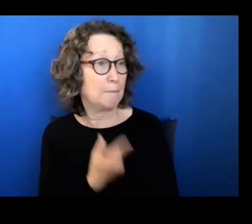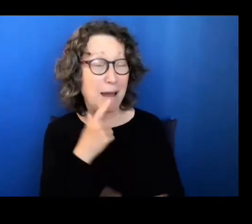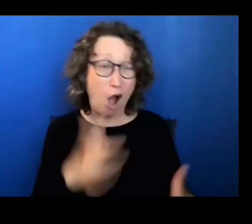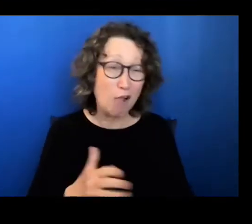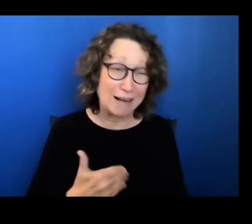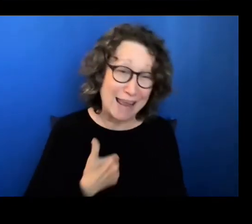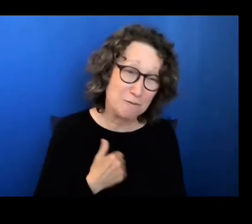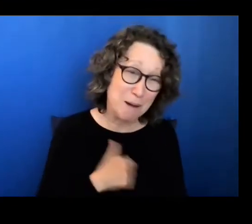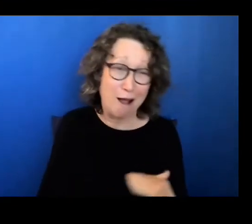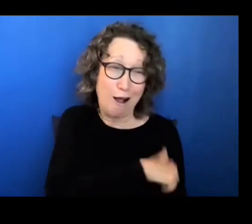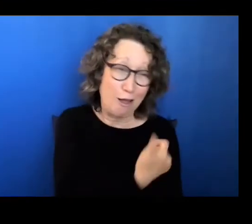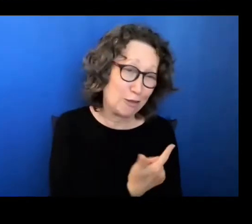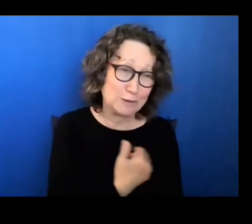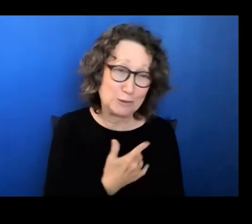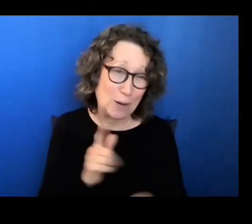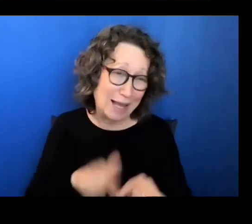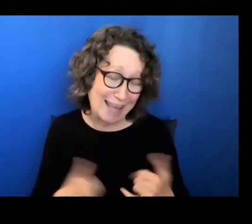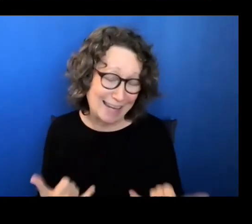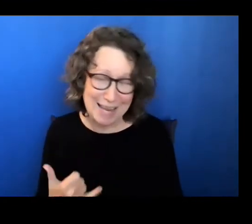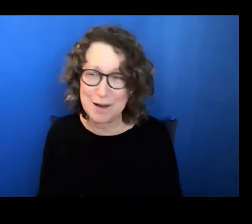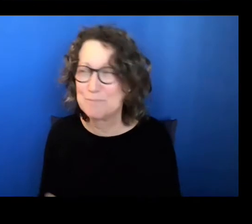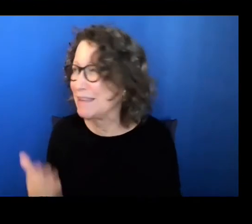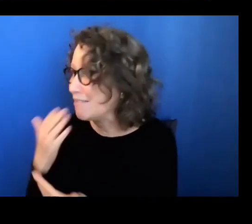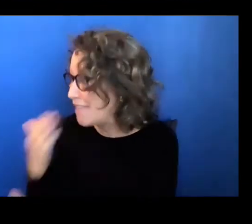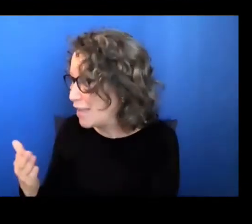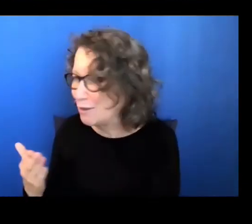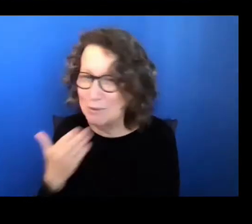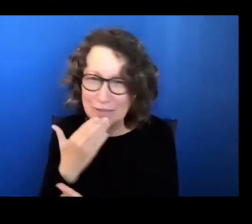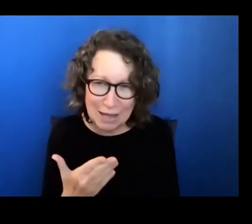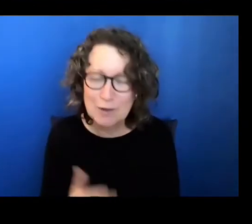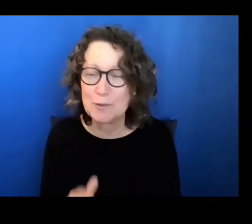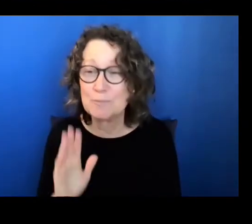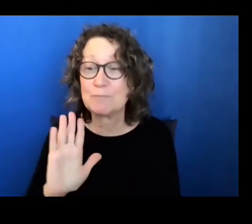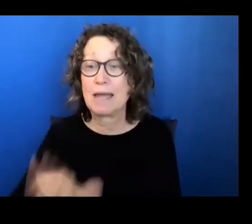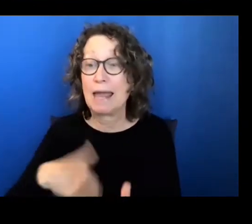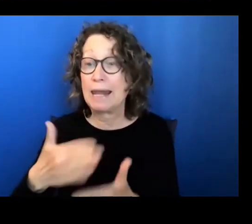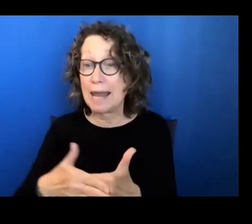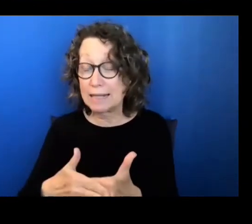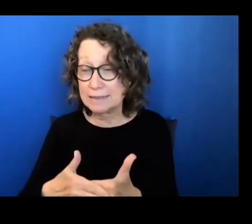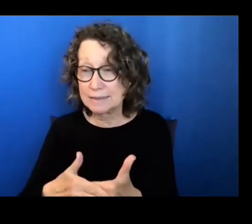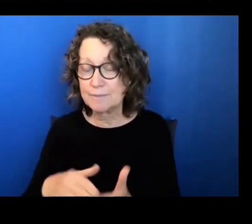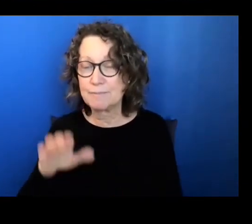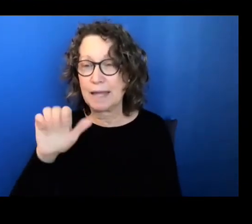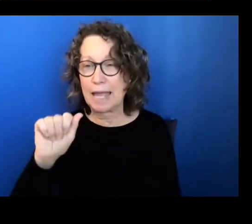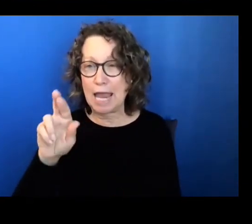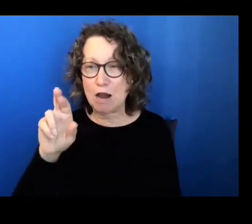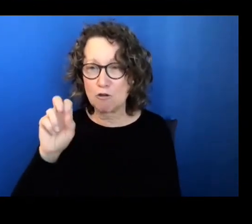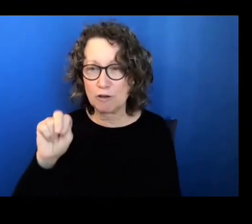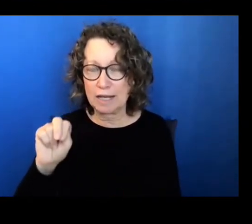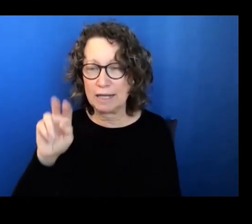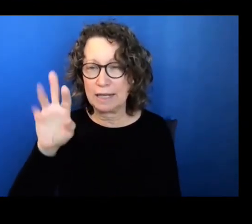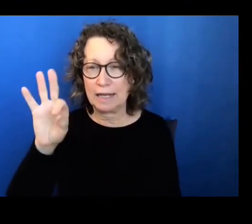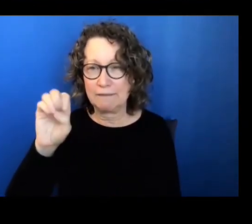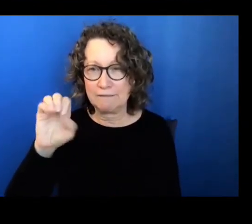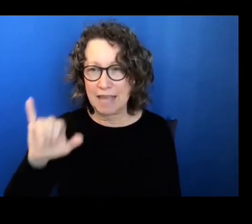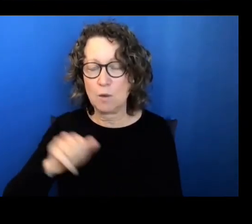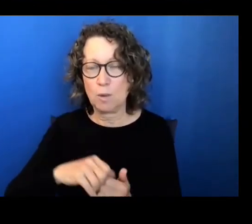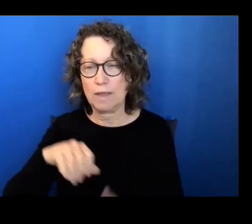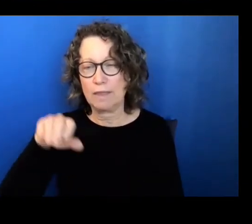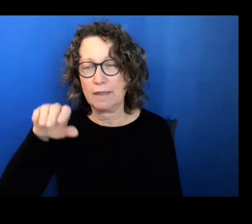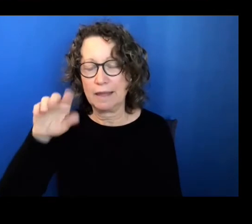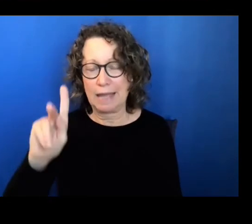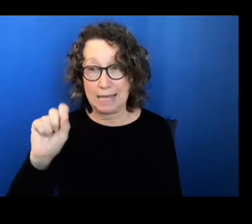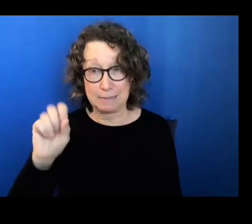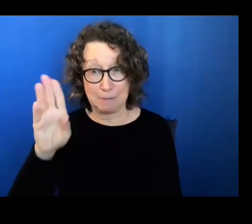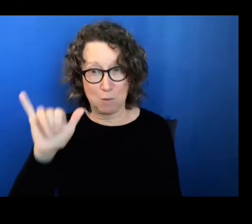yet. Thank you so much, Malia and Dr. Ansorg. Next, we're going to Erin Fay with KSBY.